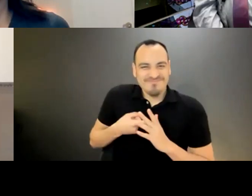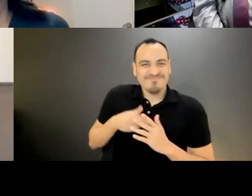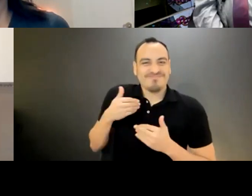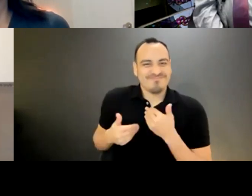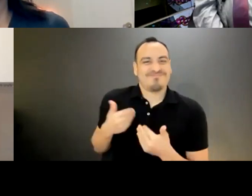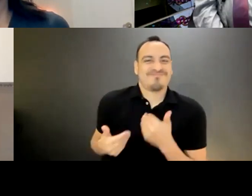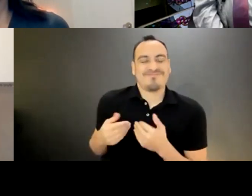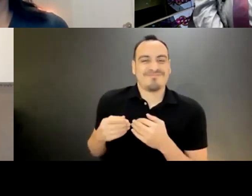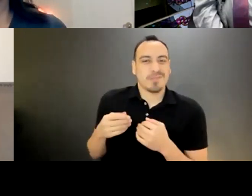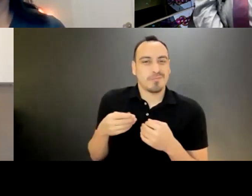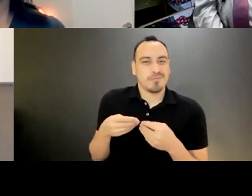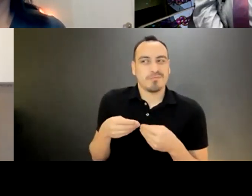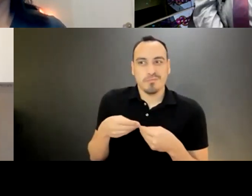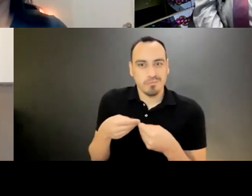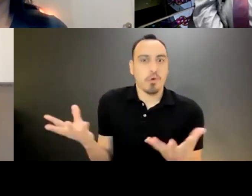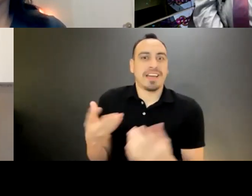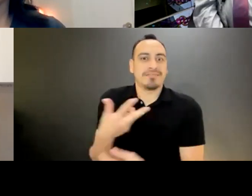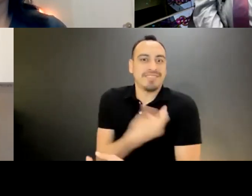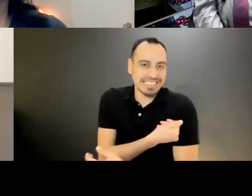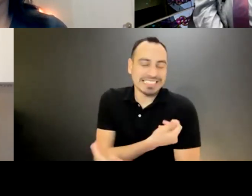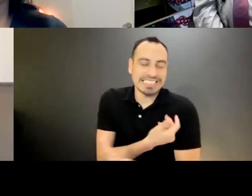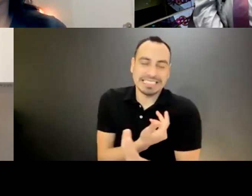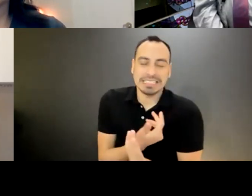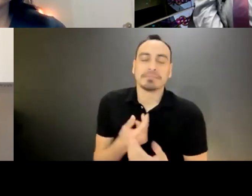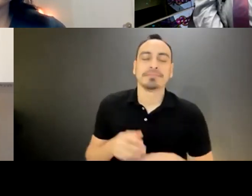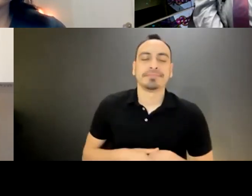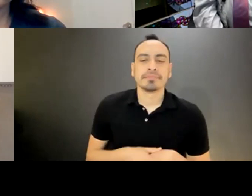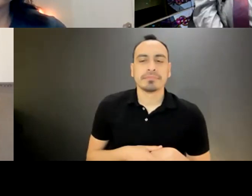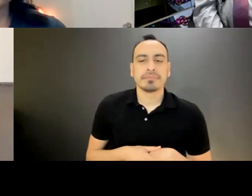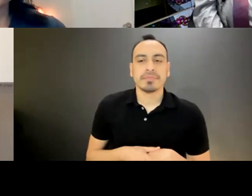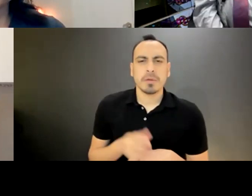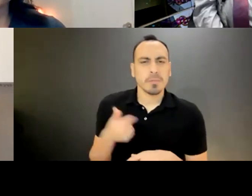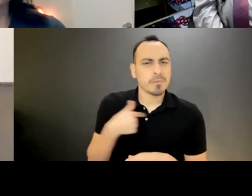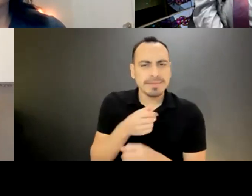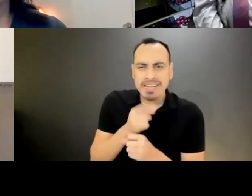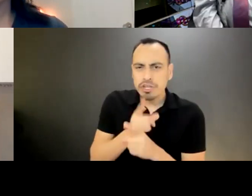rollout and making sure that the numbers we have